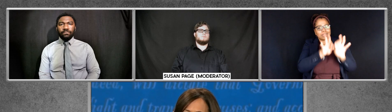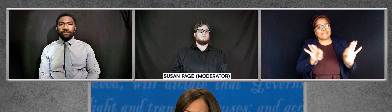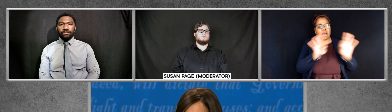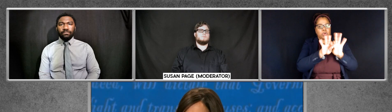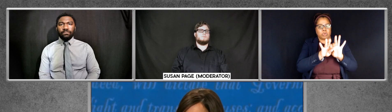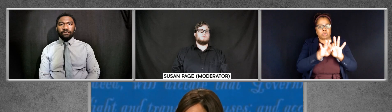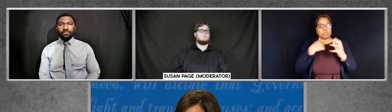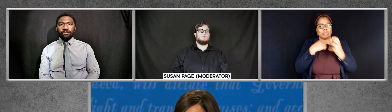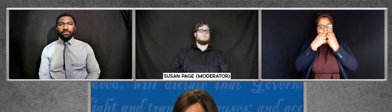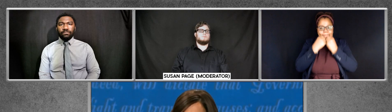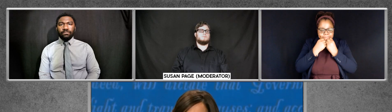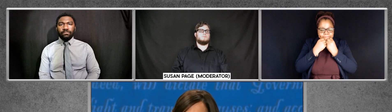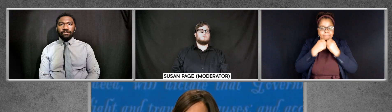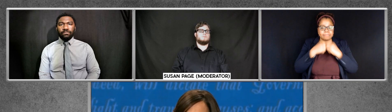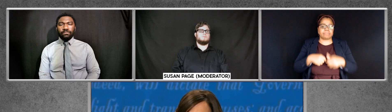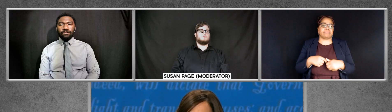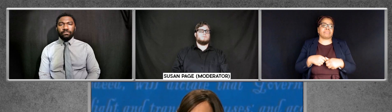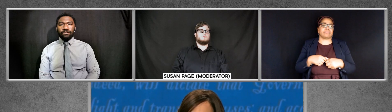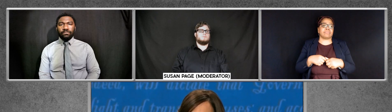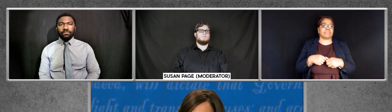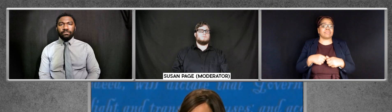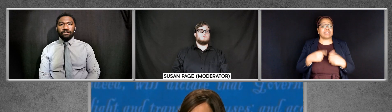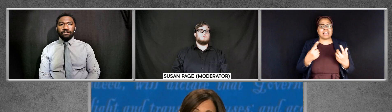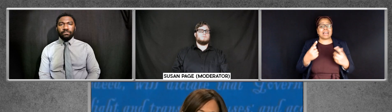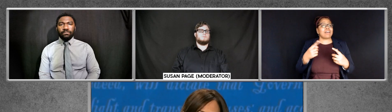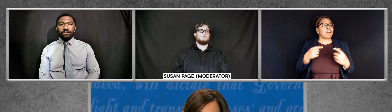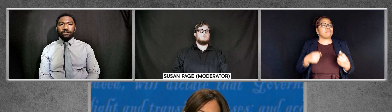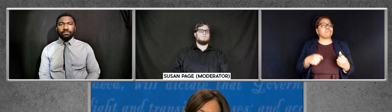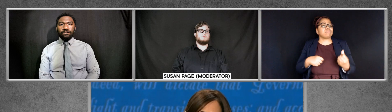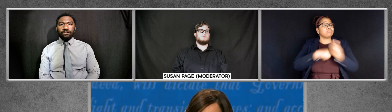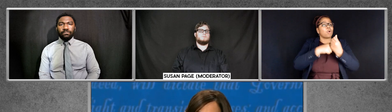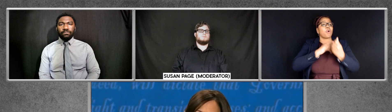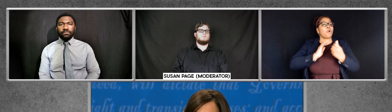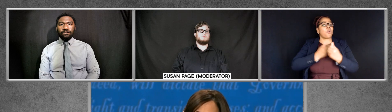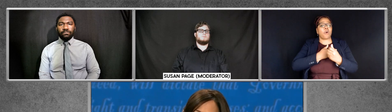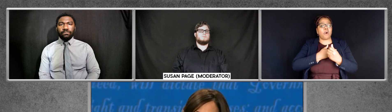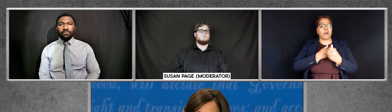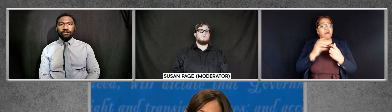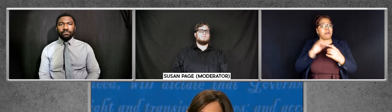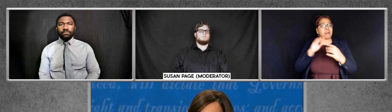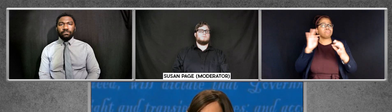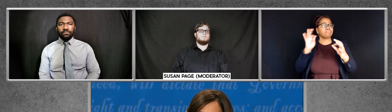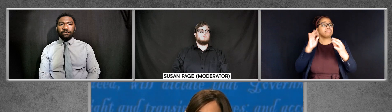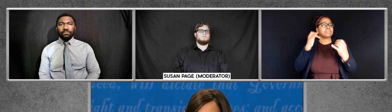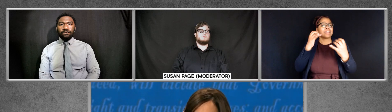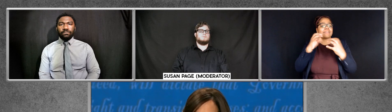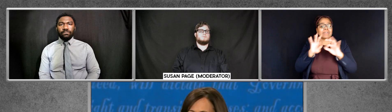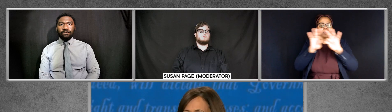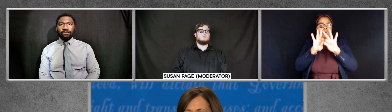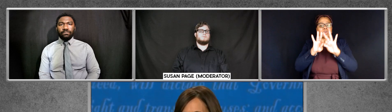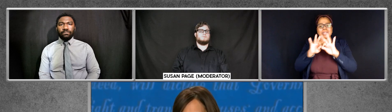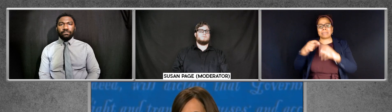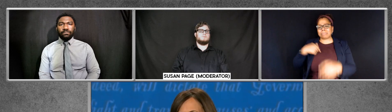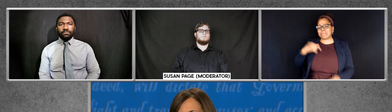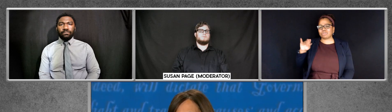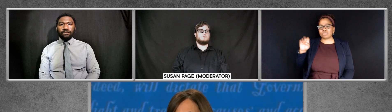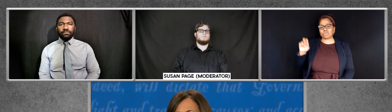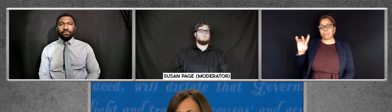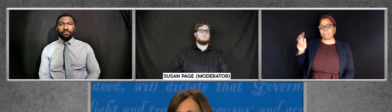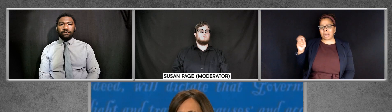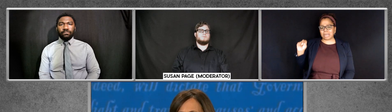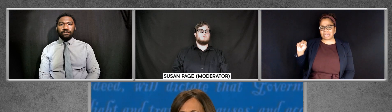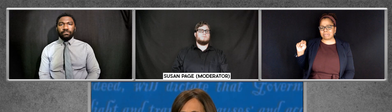dear, including the fight to achieve our ideals. And that's why Joe Biden and I have said on this subject, look, and I'm a former